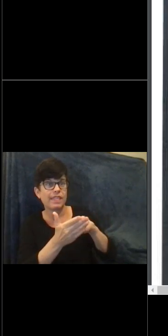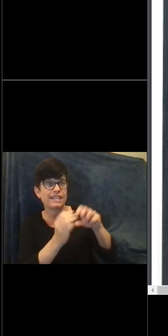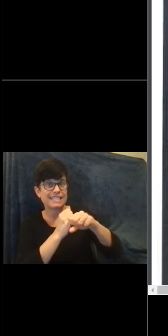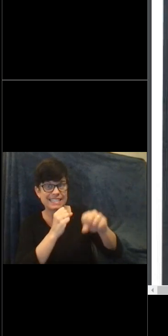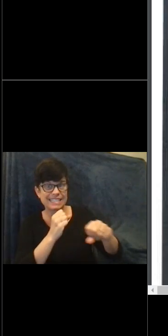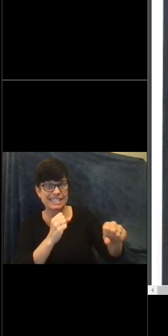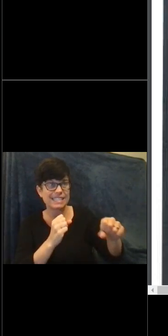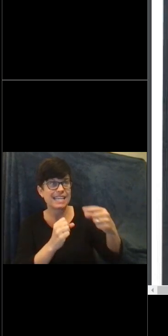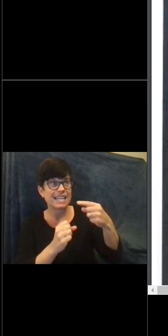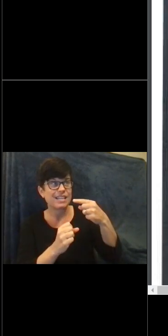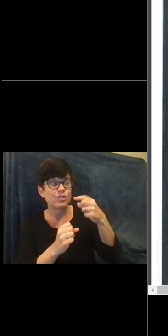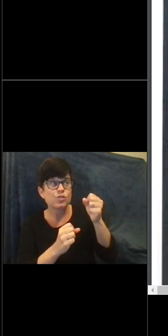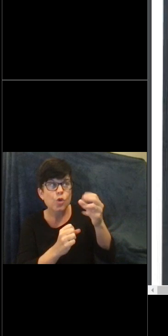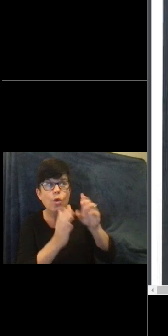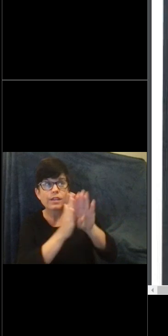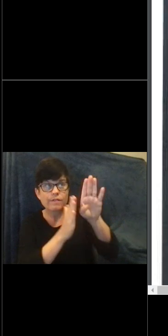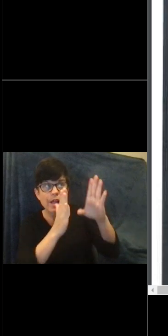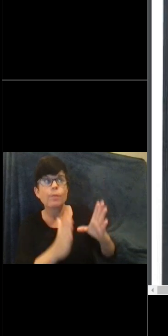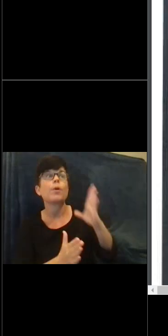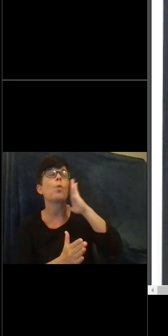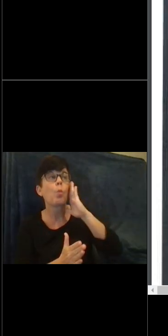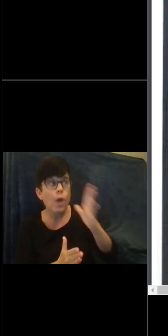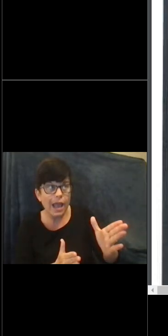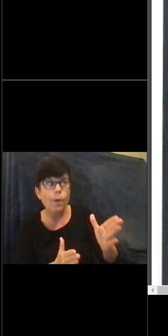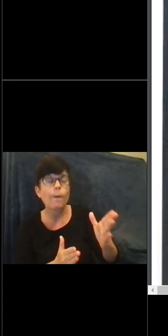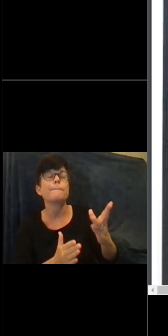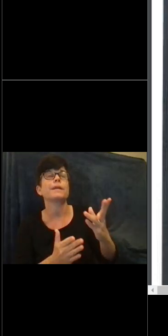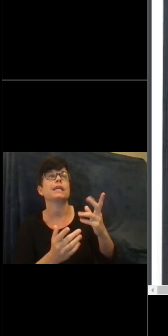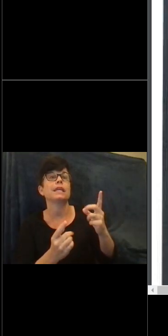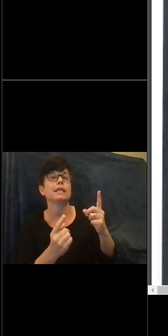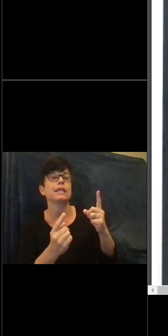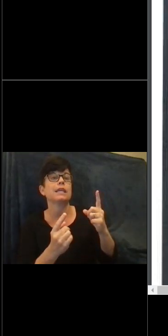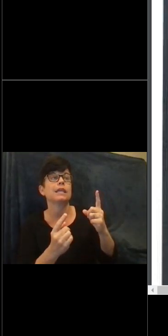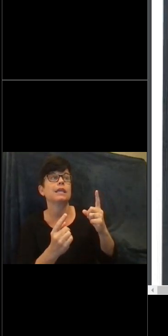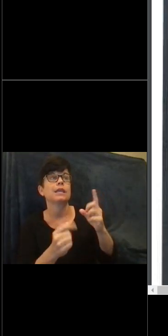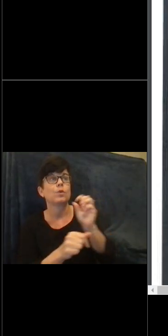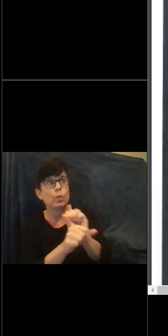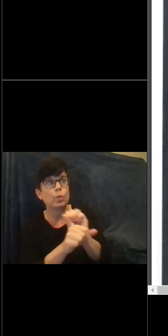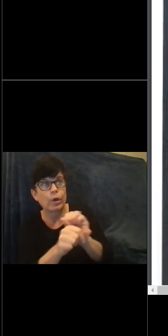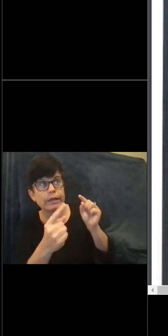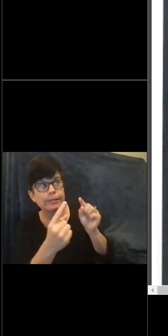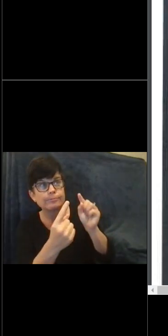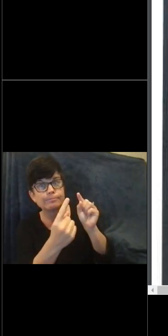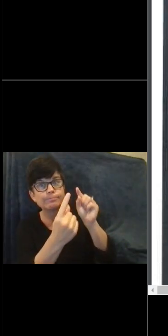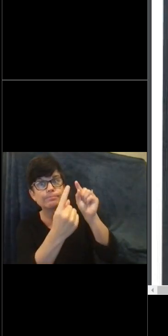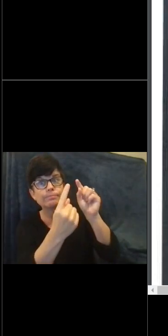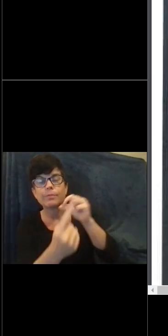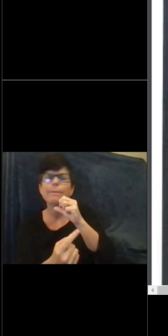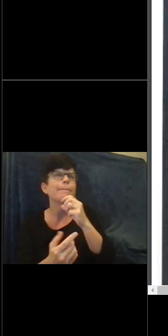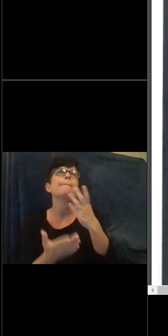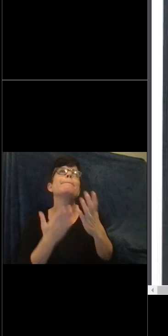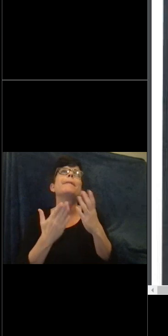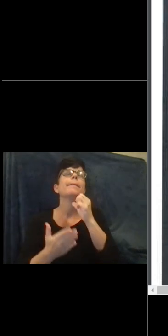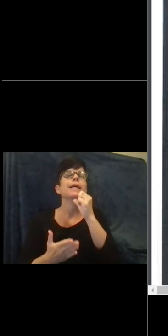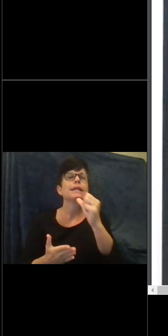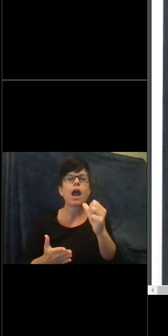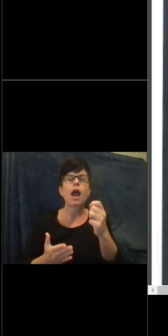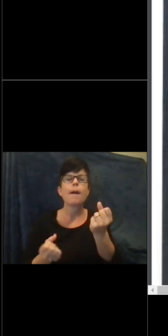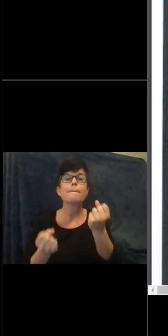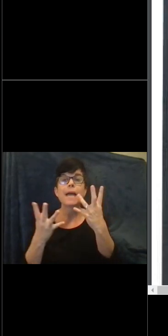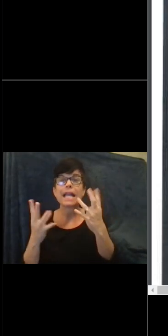developer to working towards And maybe it's not a big increase. Maybe it's not, you know,